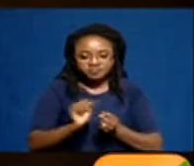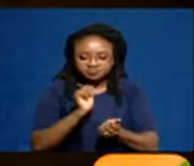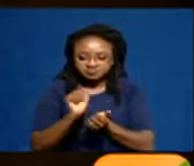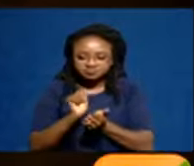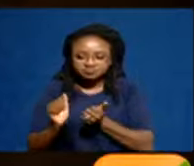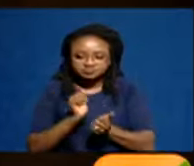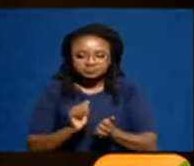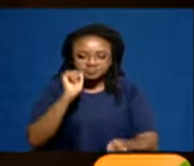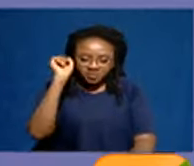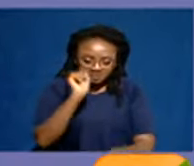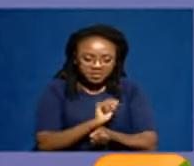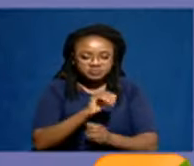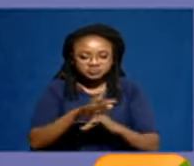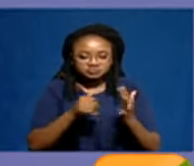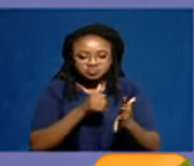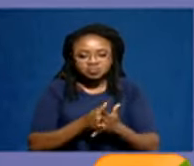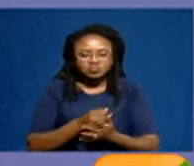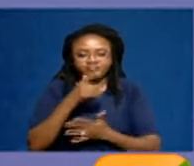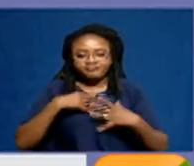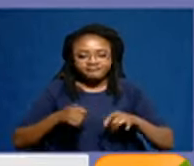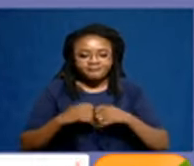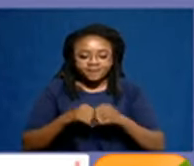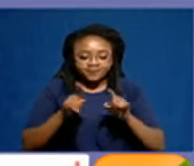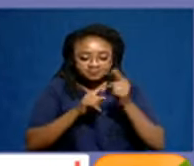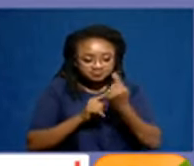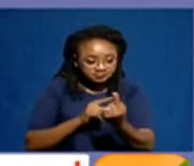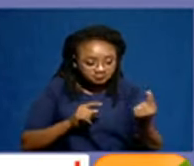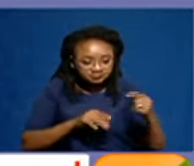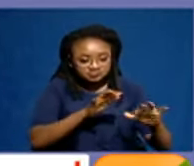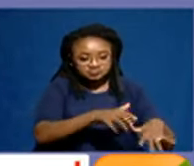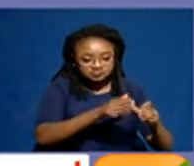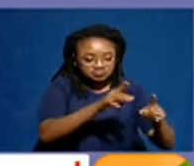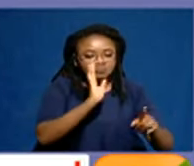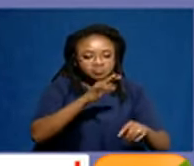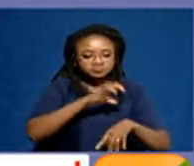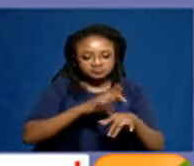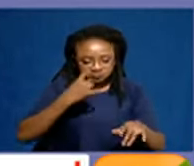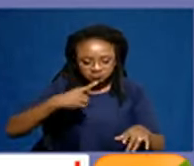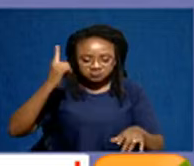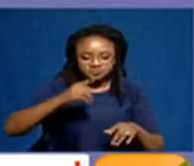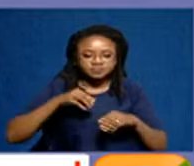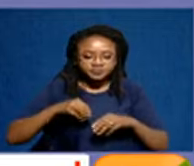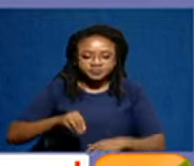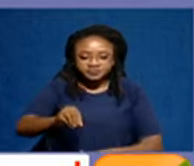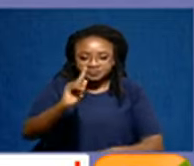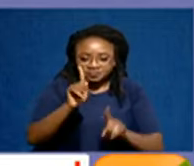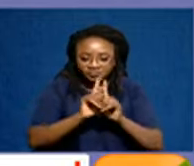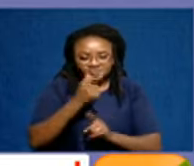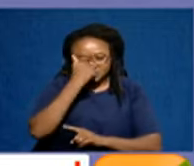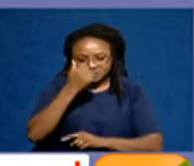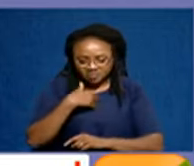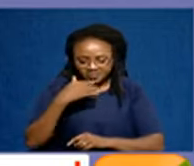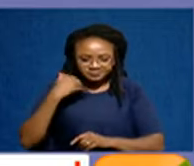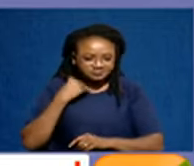Every farmer will get the correct fertilizer. Na wale watu wachache, kwa sababu kuna wakora,